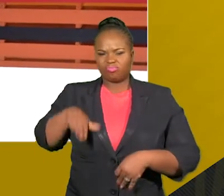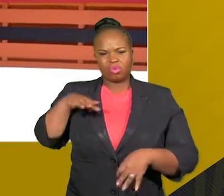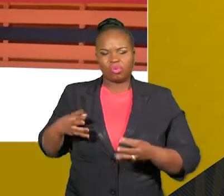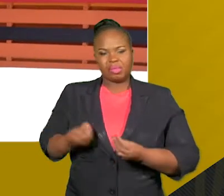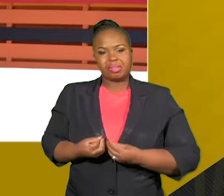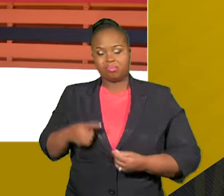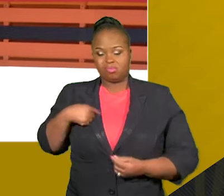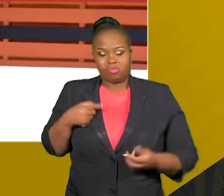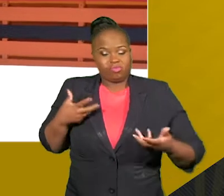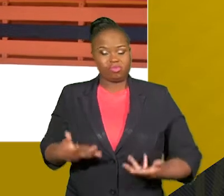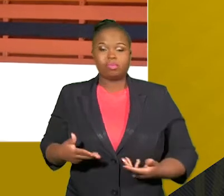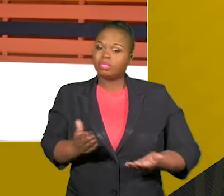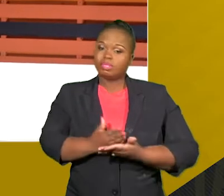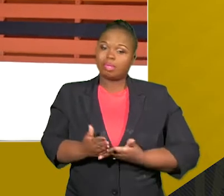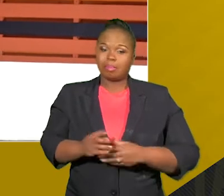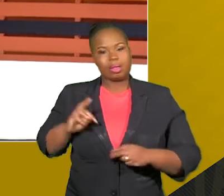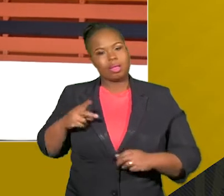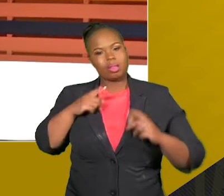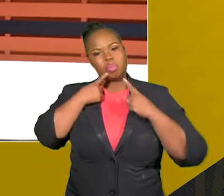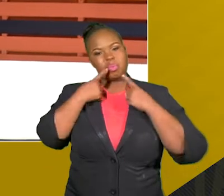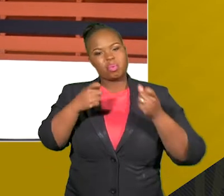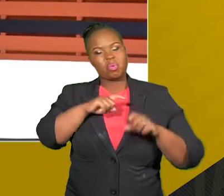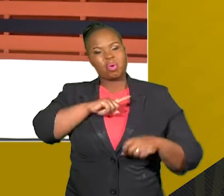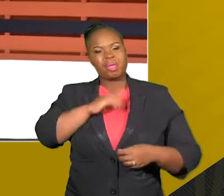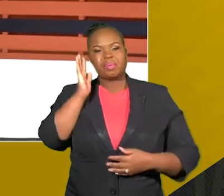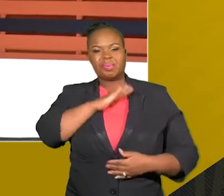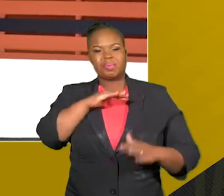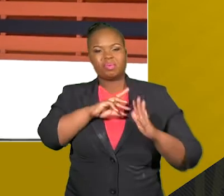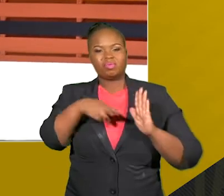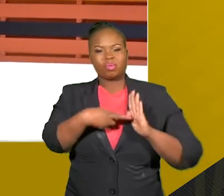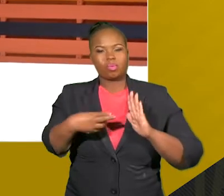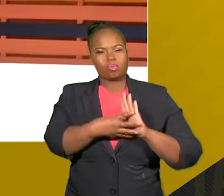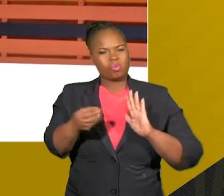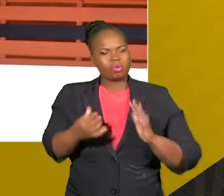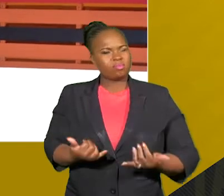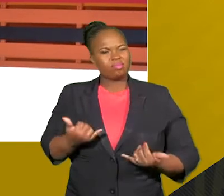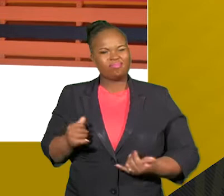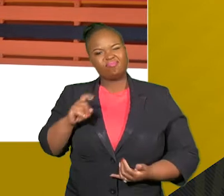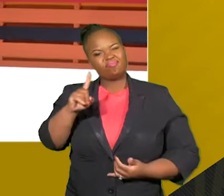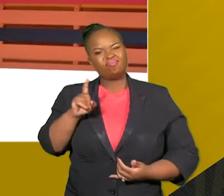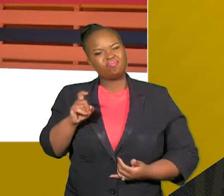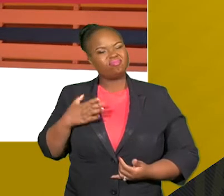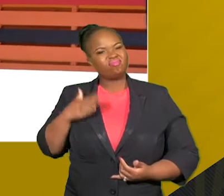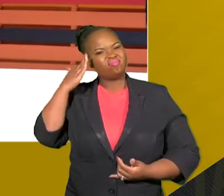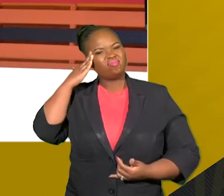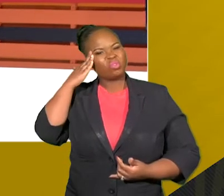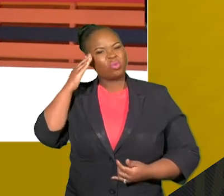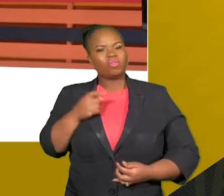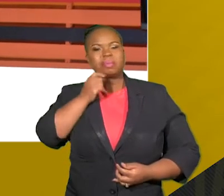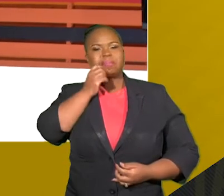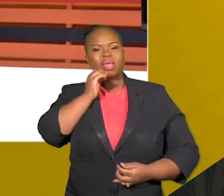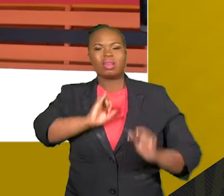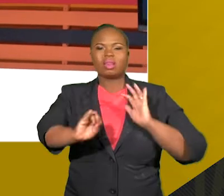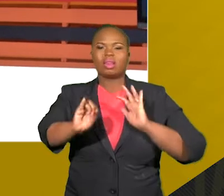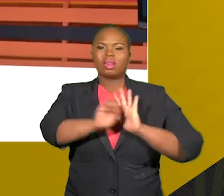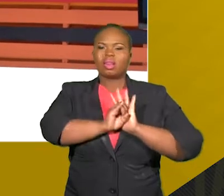eyona. Role models was one of izinto ezavelayo, but namhlanje wanna find out exactly ukuthi yini kahle kahle i-identity yomuntu wesilisa. How